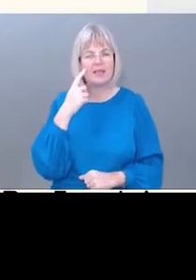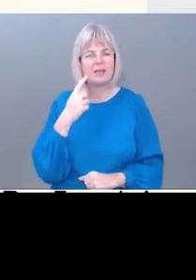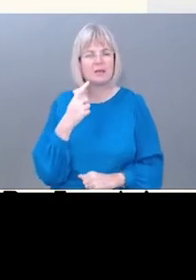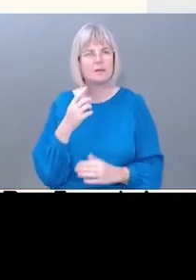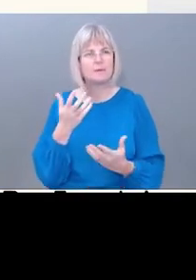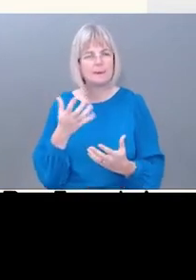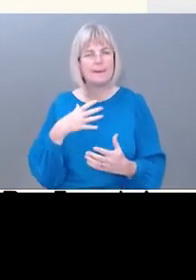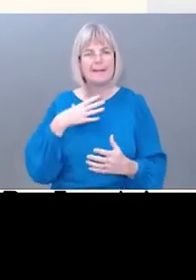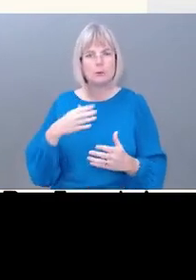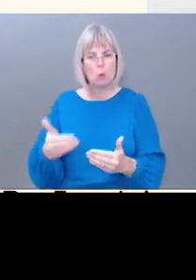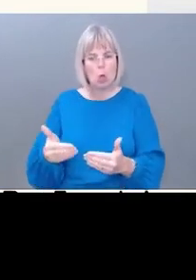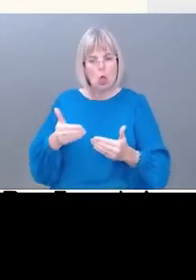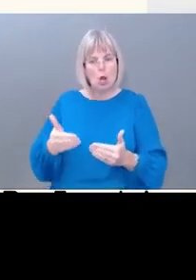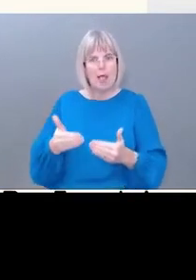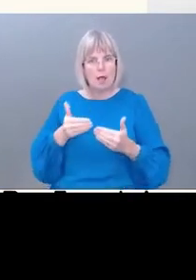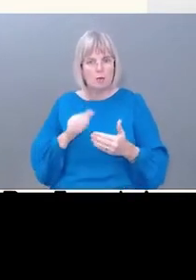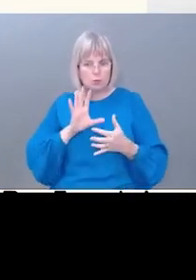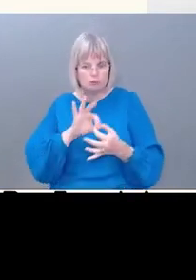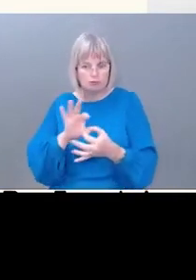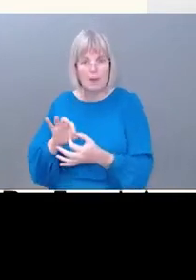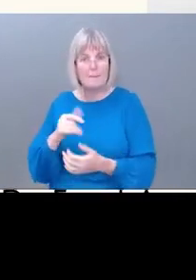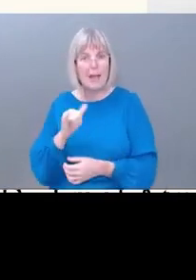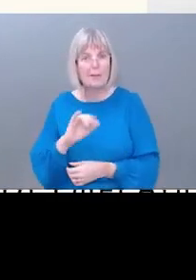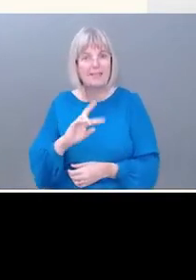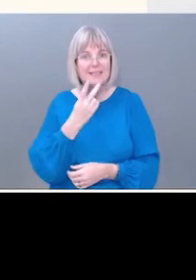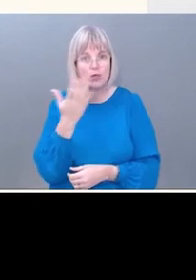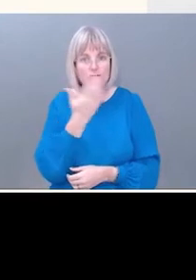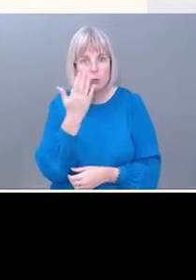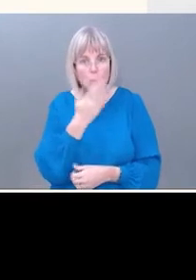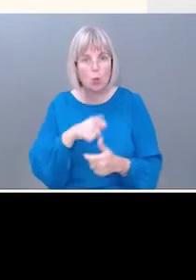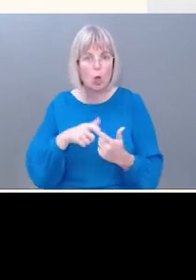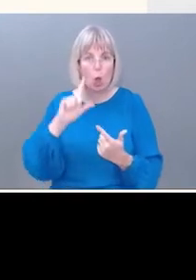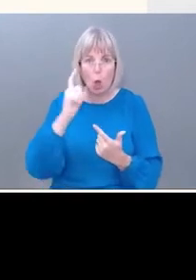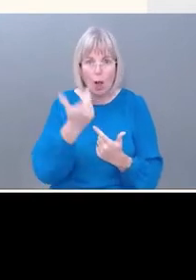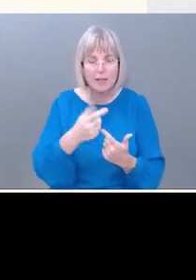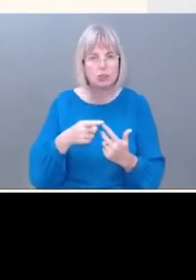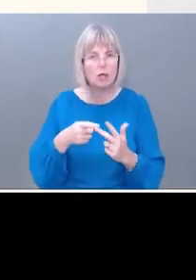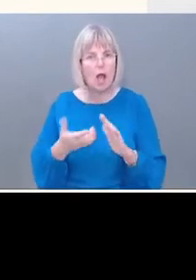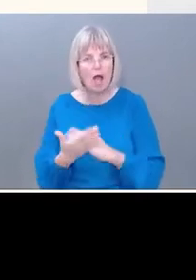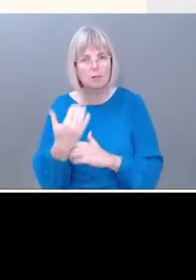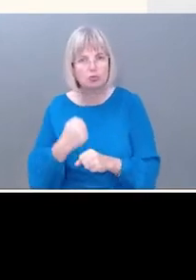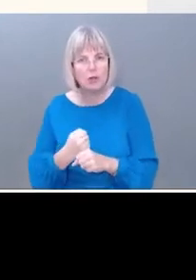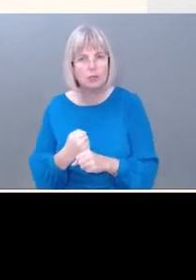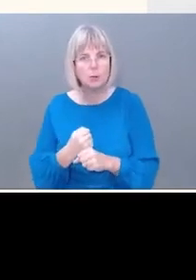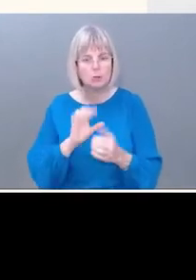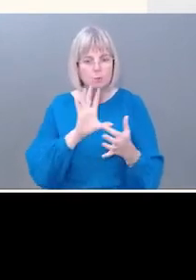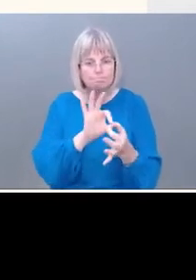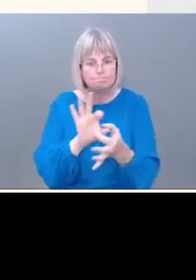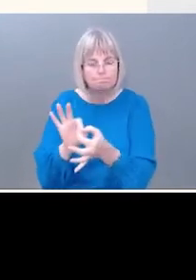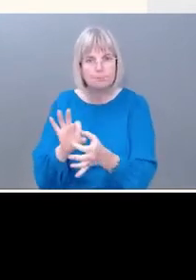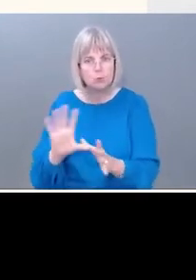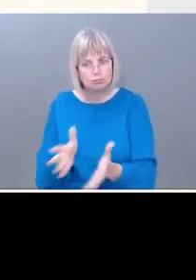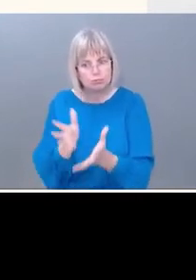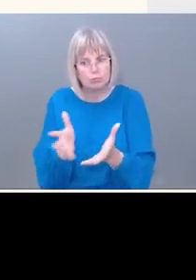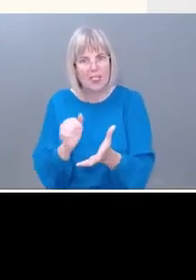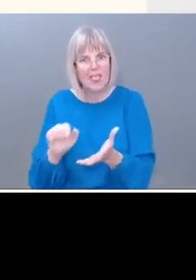clinical psychologists, maybe from secondary school, college, undergraduate stages, just to kind of help them on their journey into clinical psychology and consider